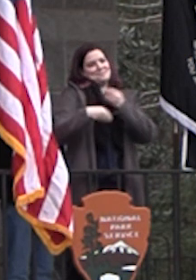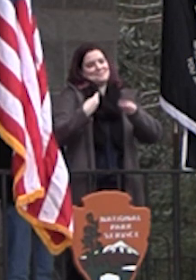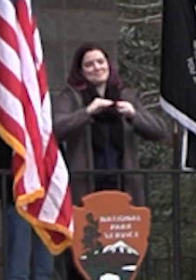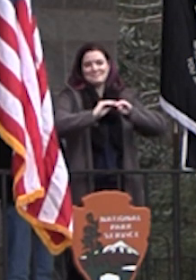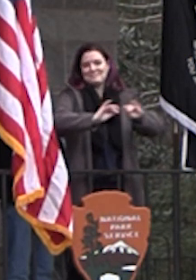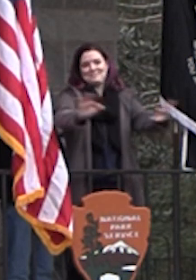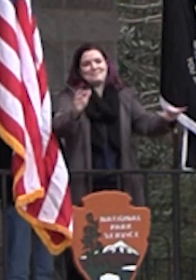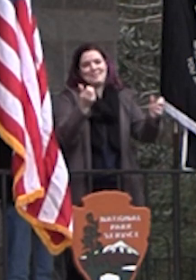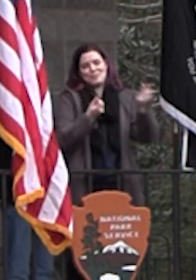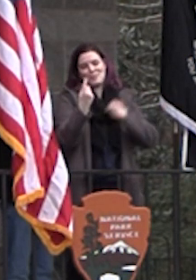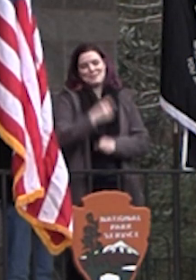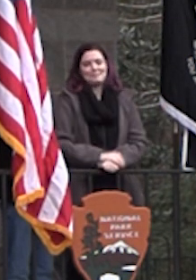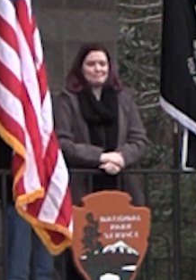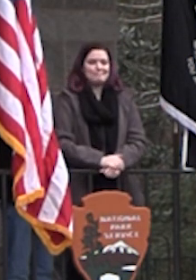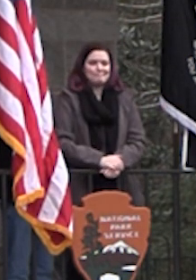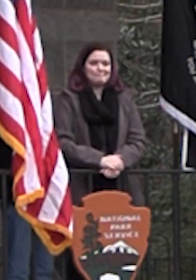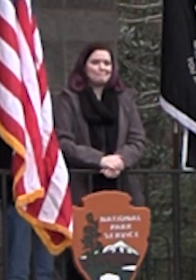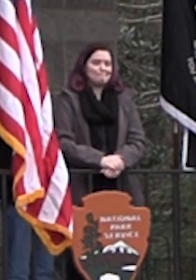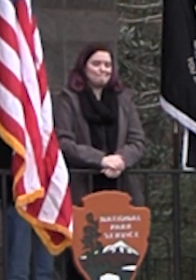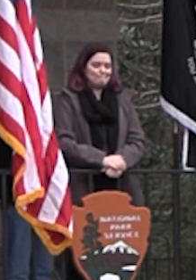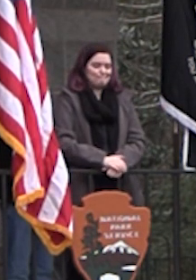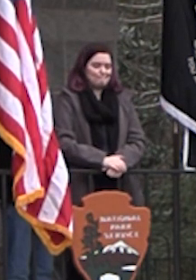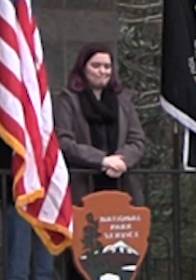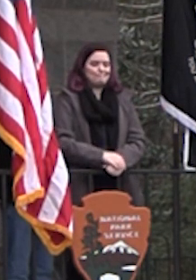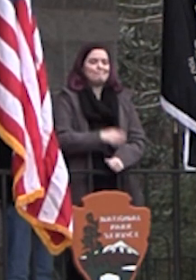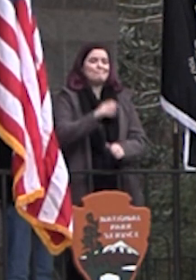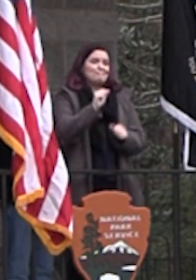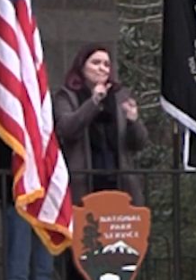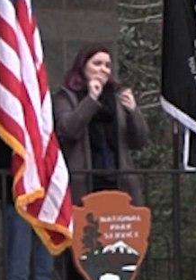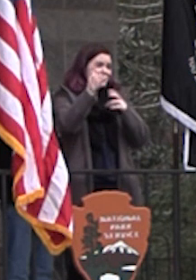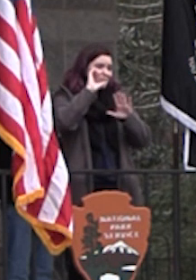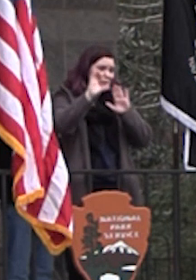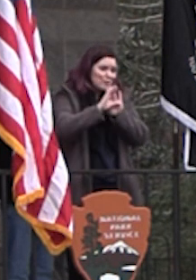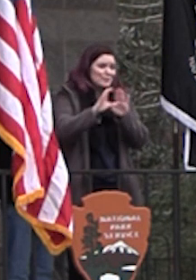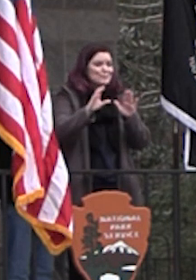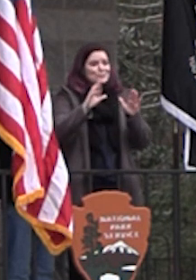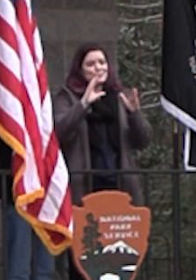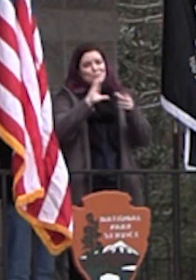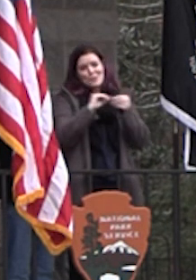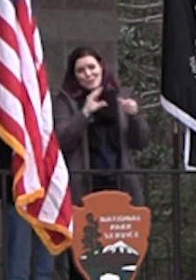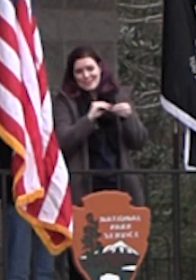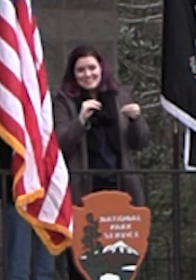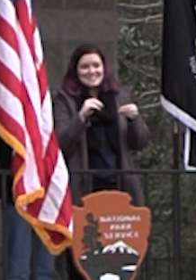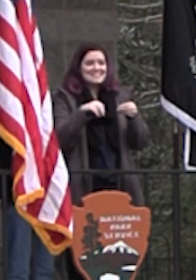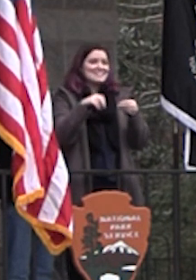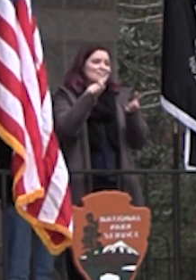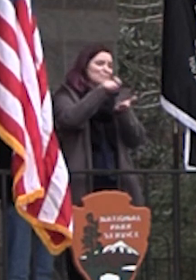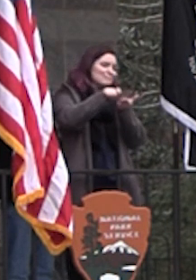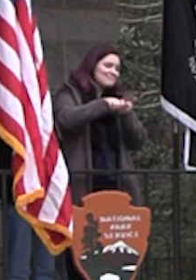with everyone. You can load photos, pictures, stories, you can write